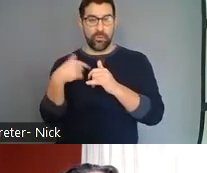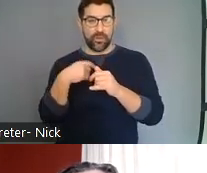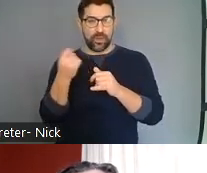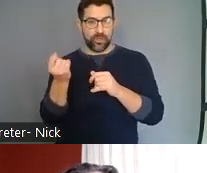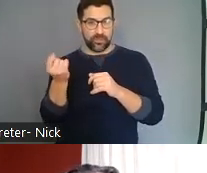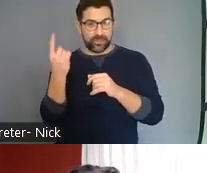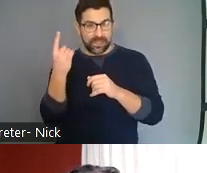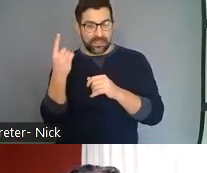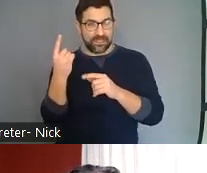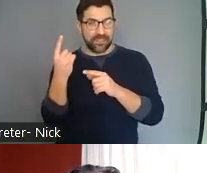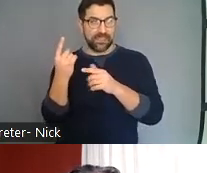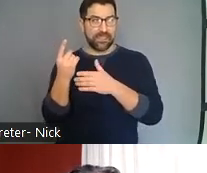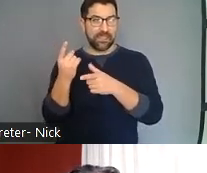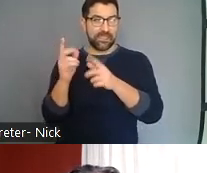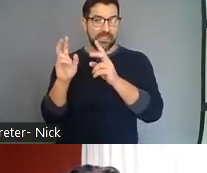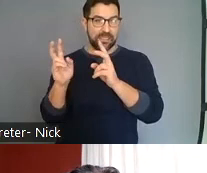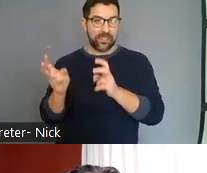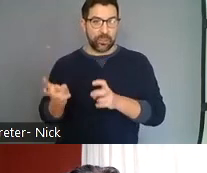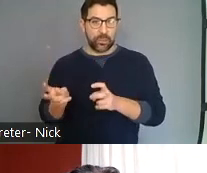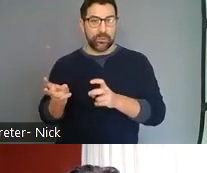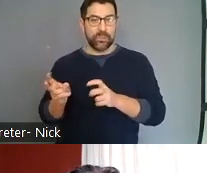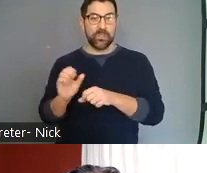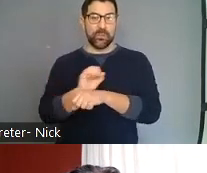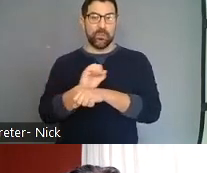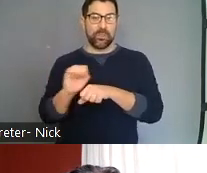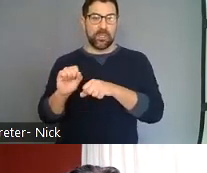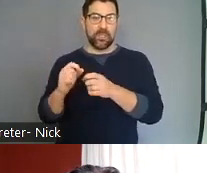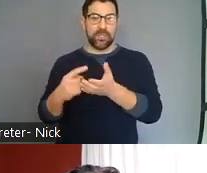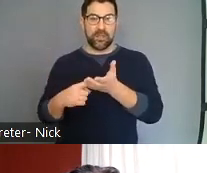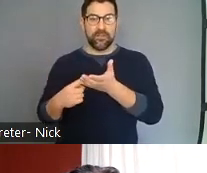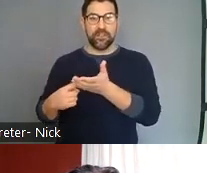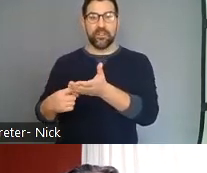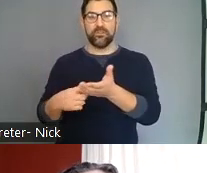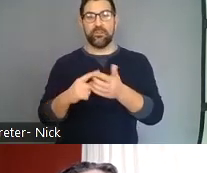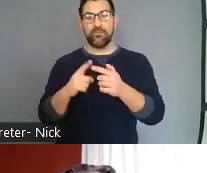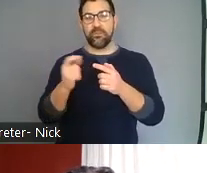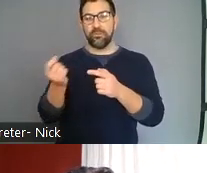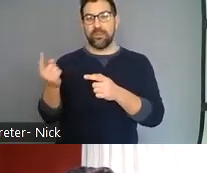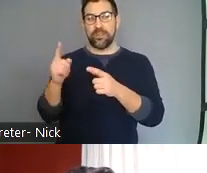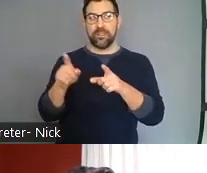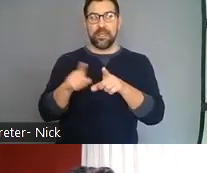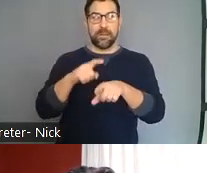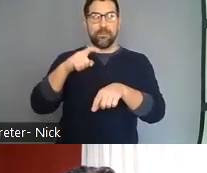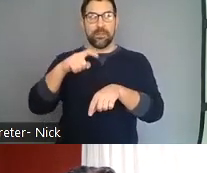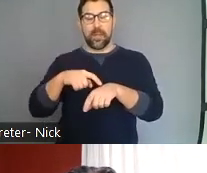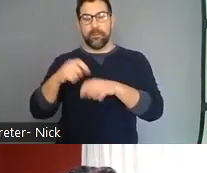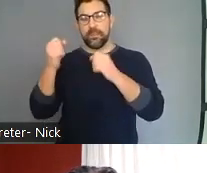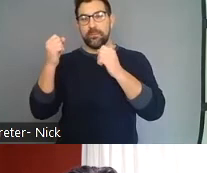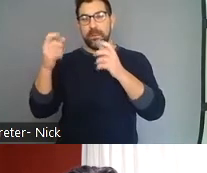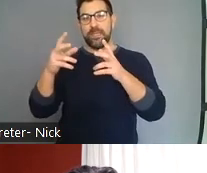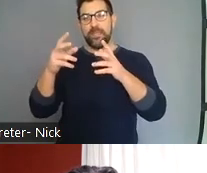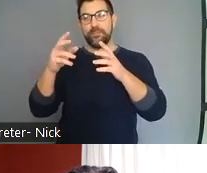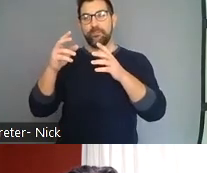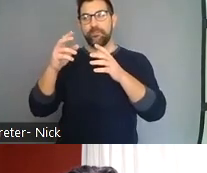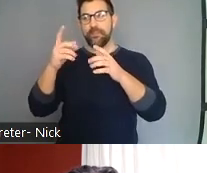understand solving these issues is a working conversation. And at the same time, because of the many, many instances in which adults have failed